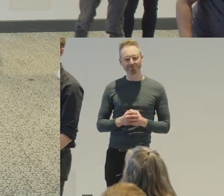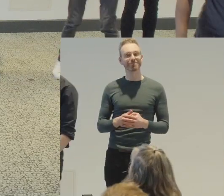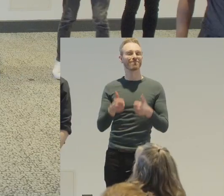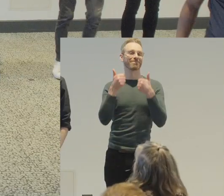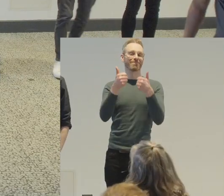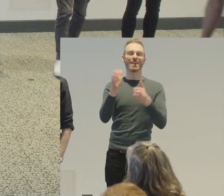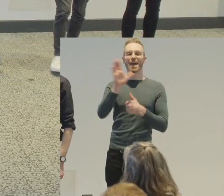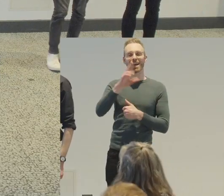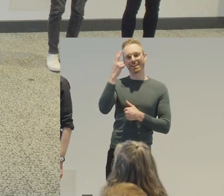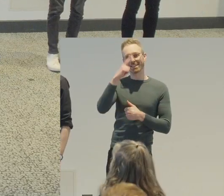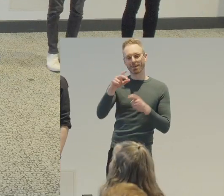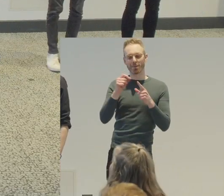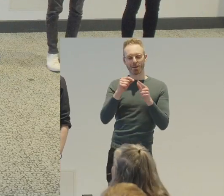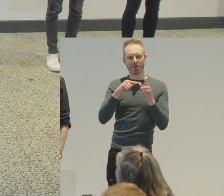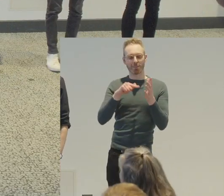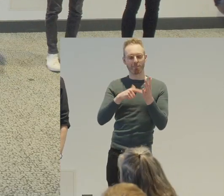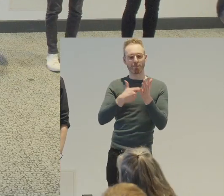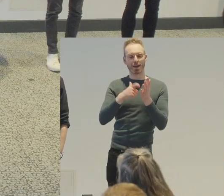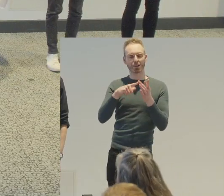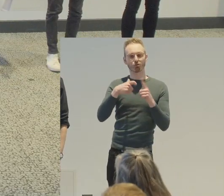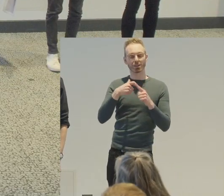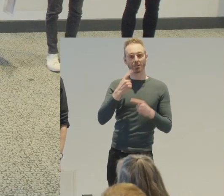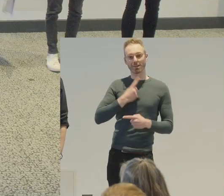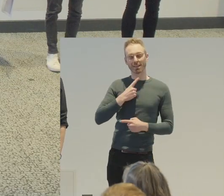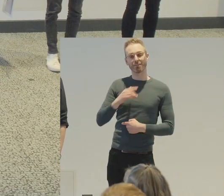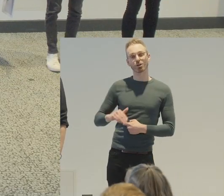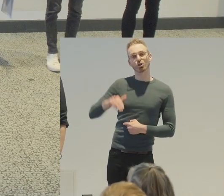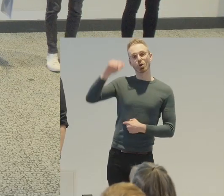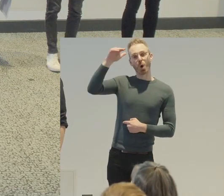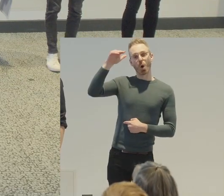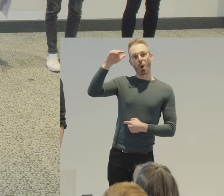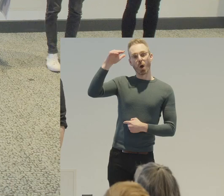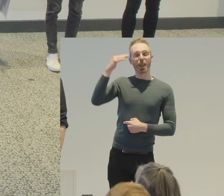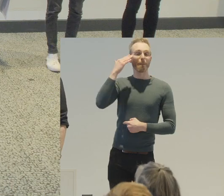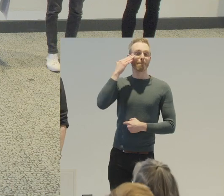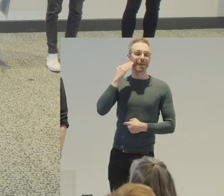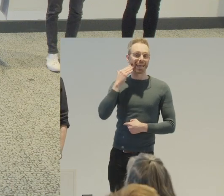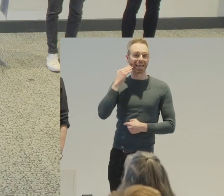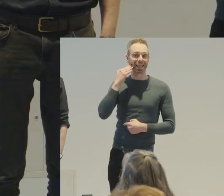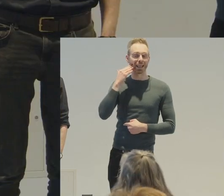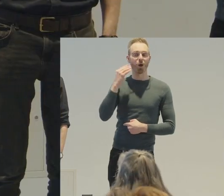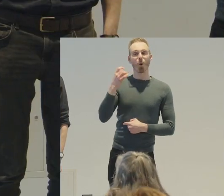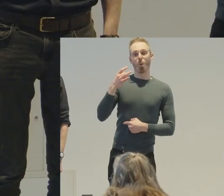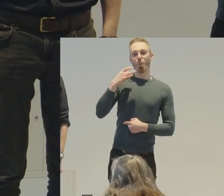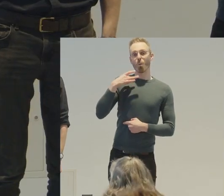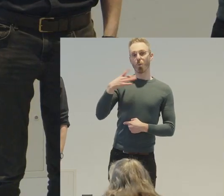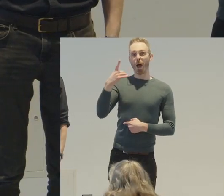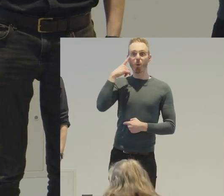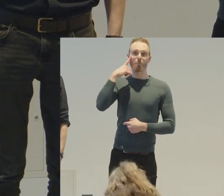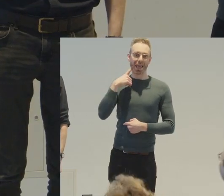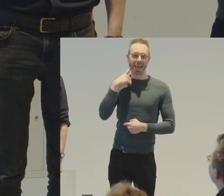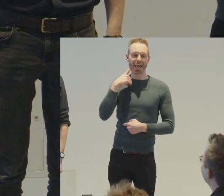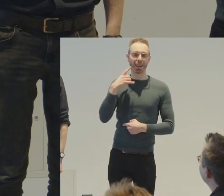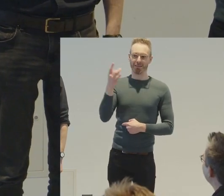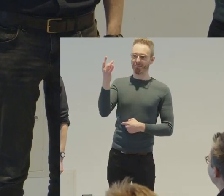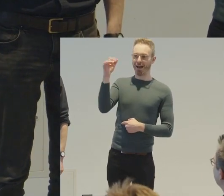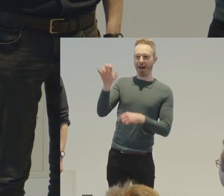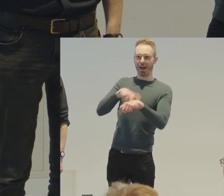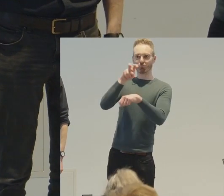Hello, I am Patrick Collier. I am a tall, pale, white Irishman with, don't laugh,